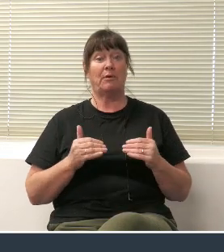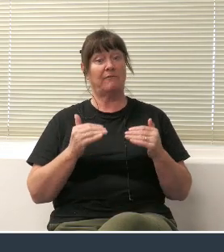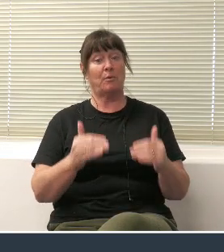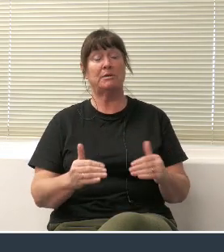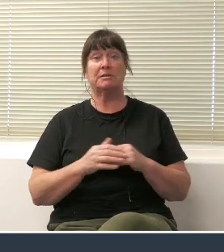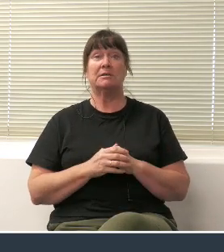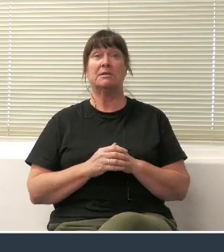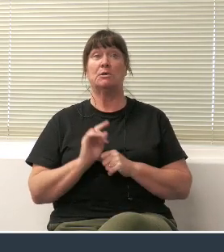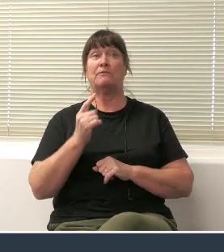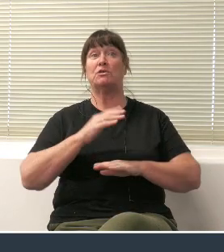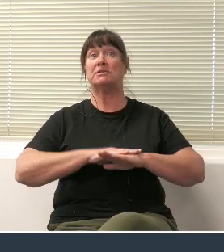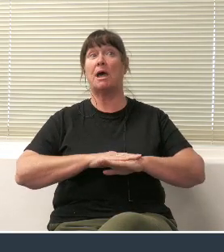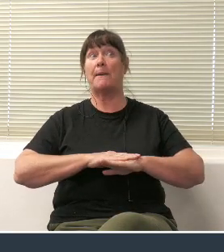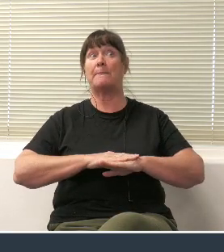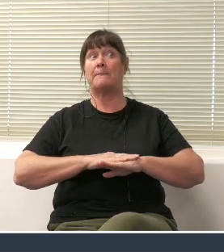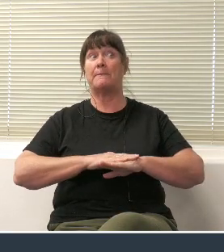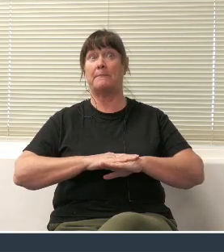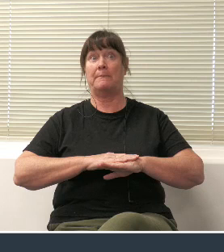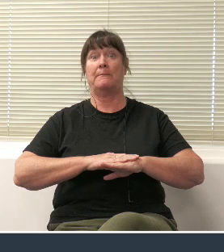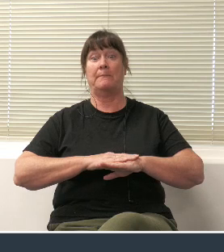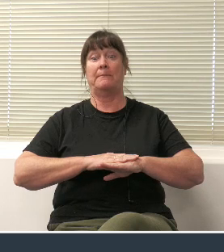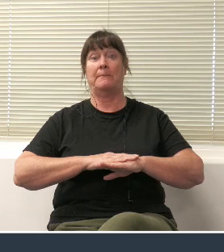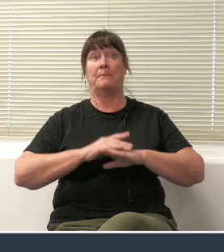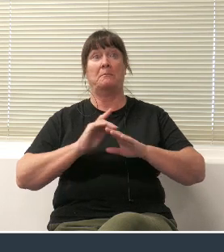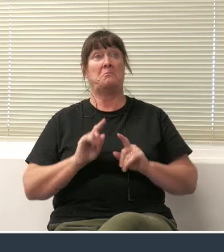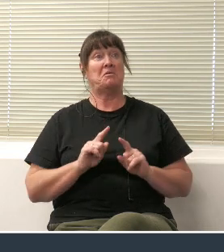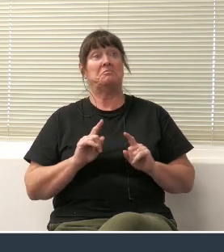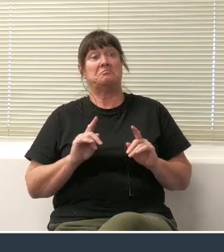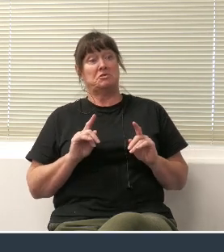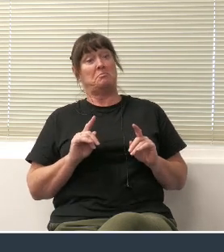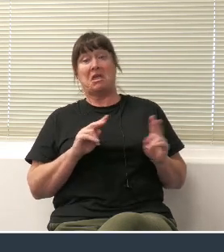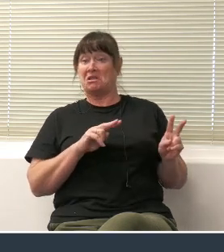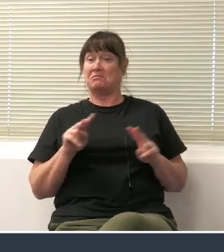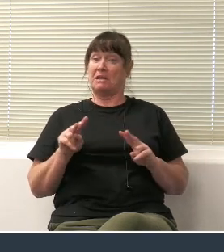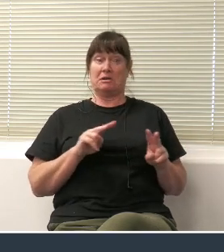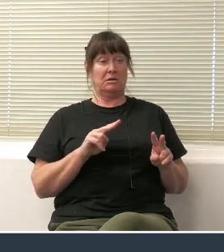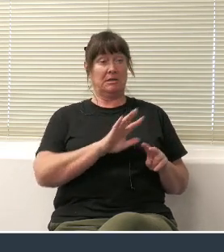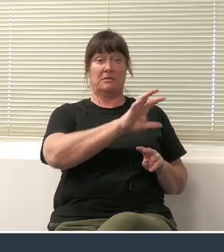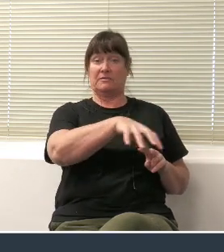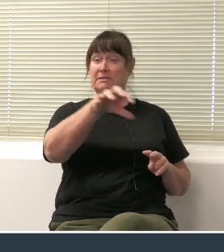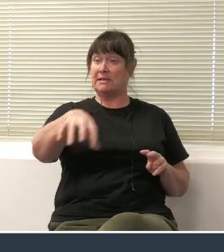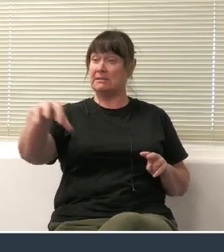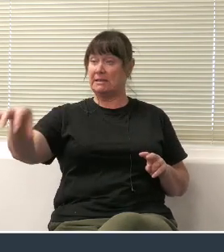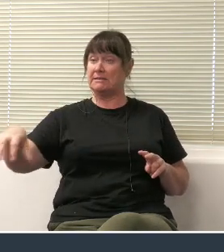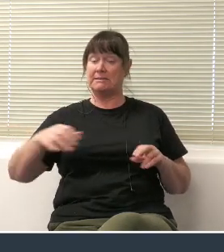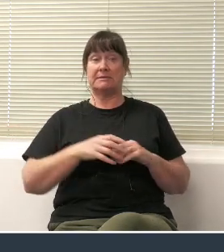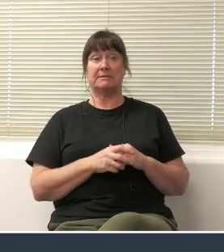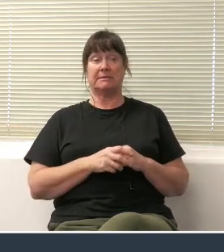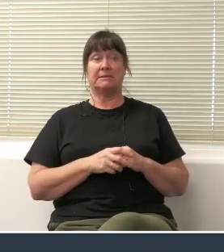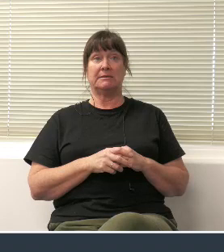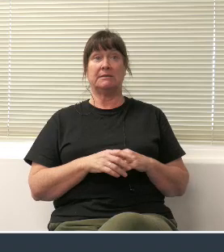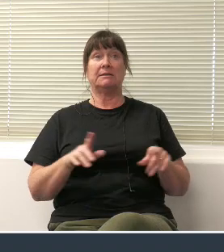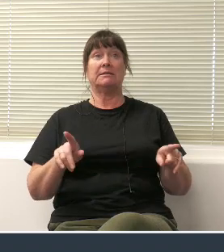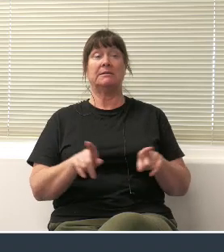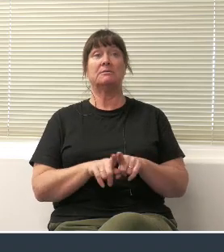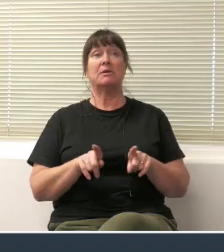forward. It is the first time that we've probably stood back and taken a good look at some of these facilities, as well as the other